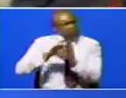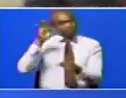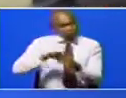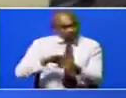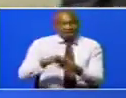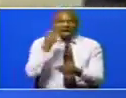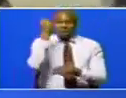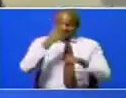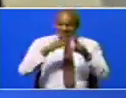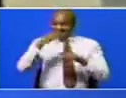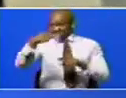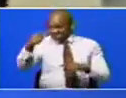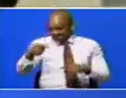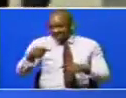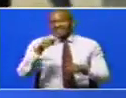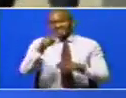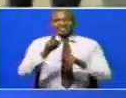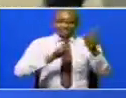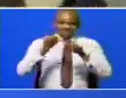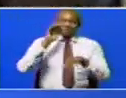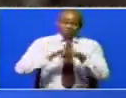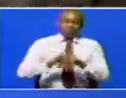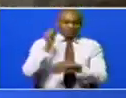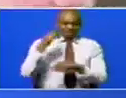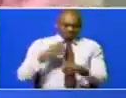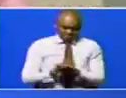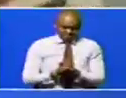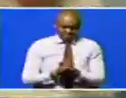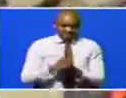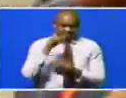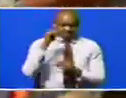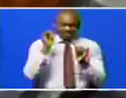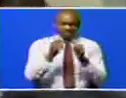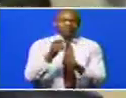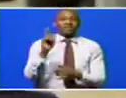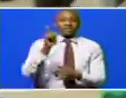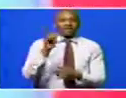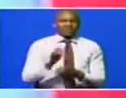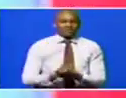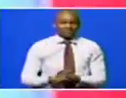5 years are no doubt a defining journey for Kenya. Murimi Mwangi, KTN News in Nairobi.